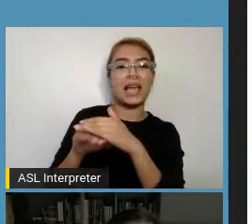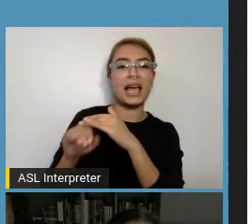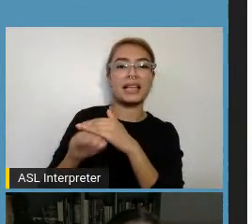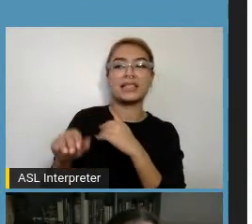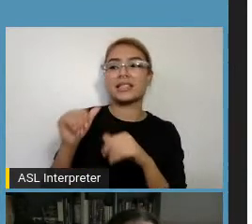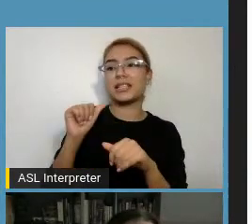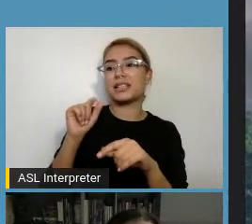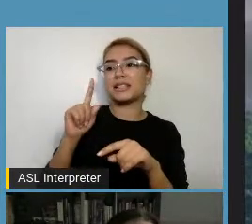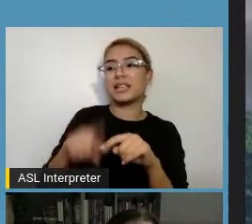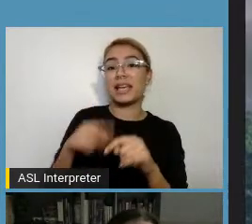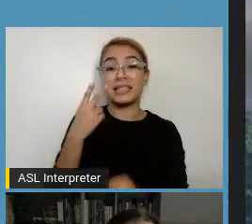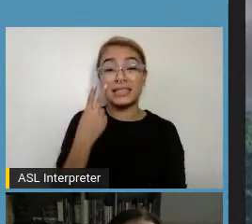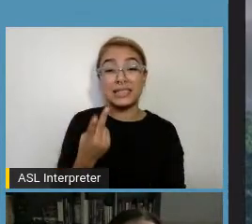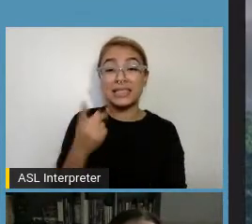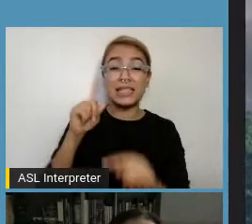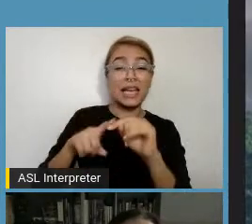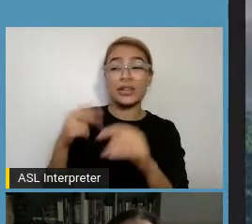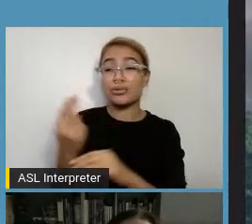play